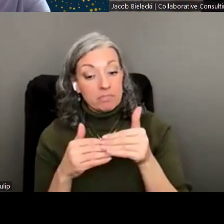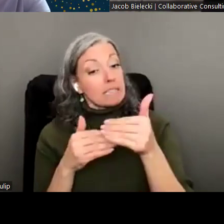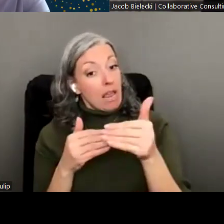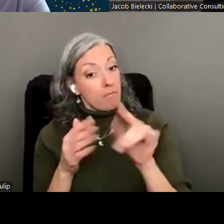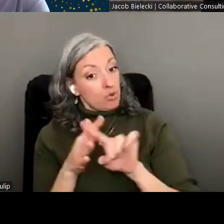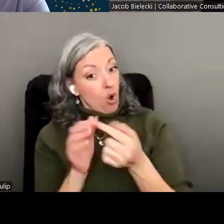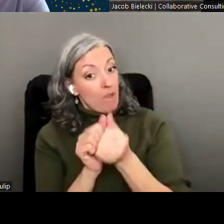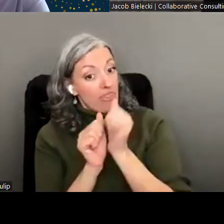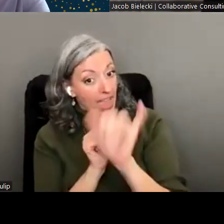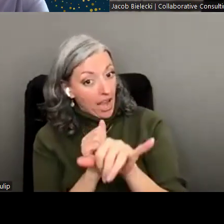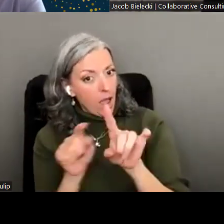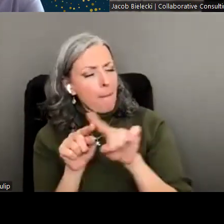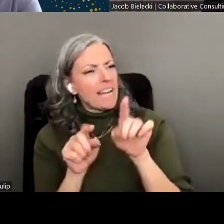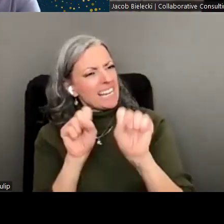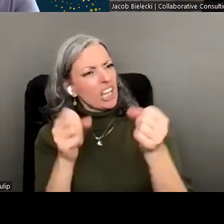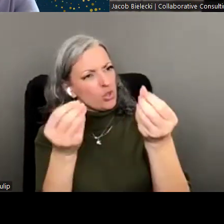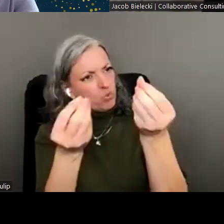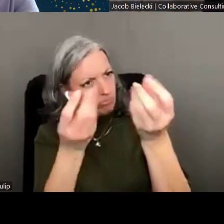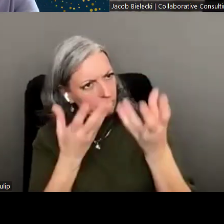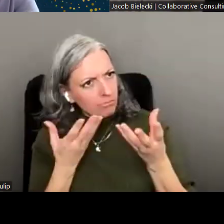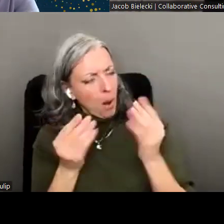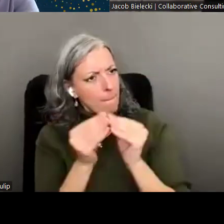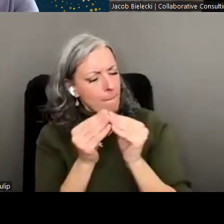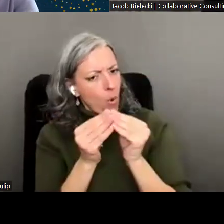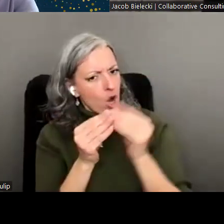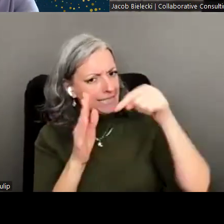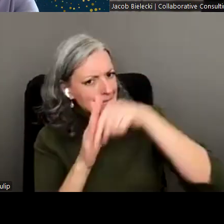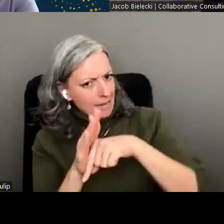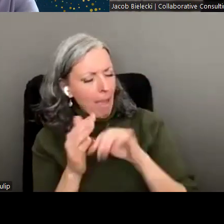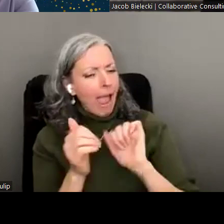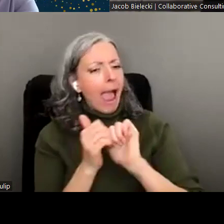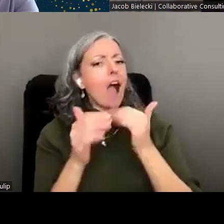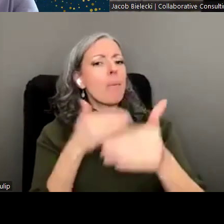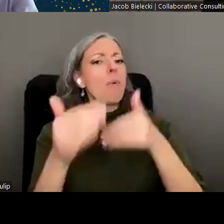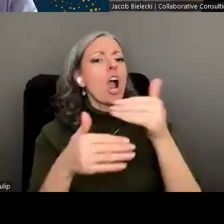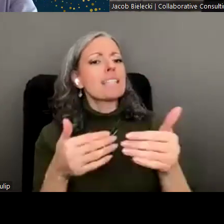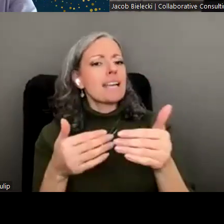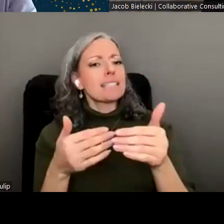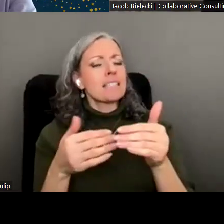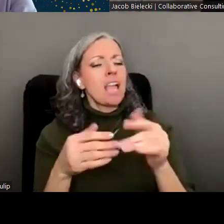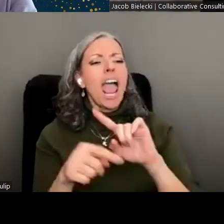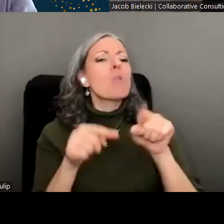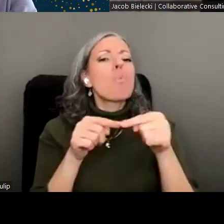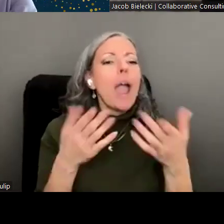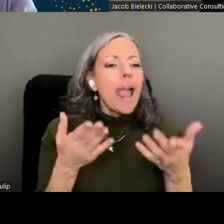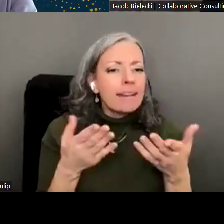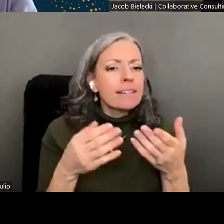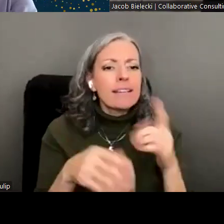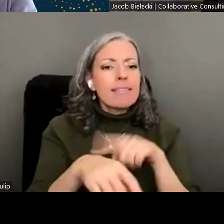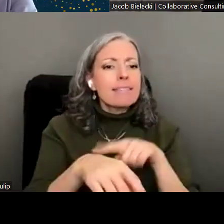with. But could you give us a little more information about how that process will roll out and what your timeline and framework is for that,